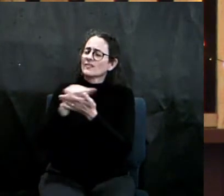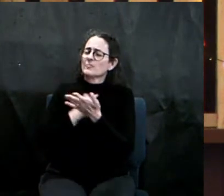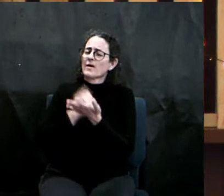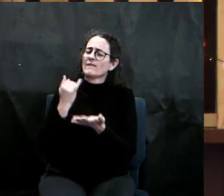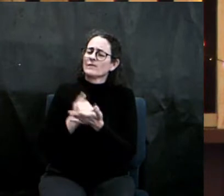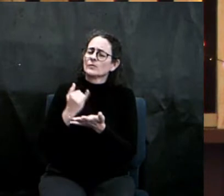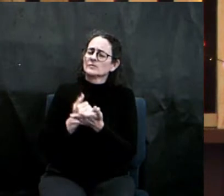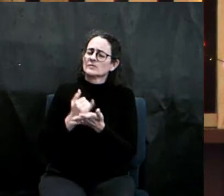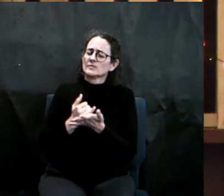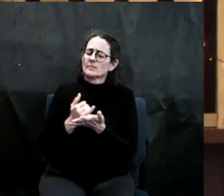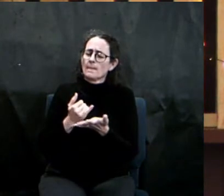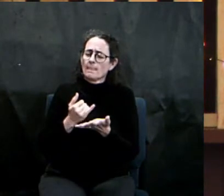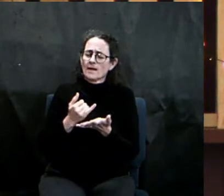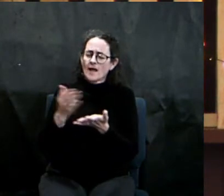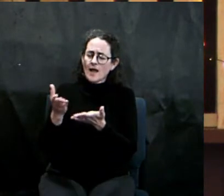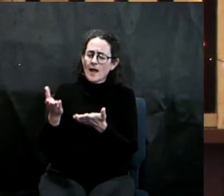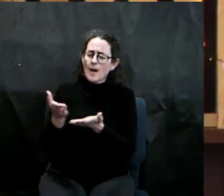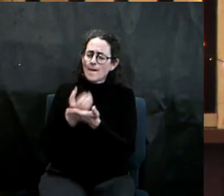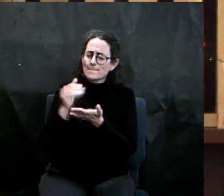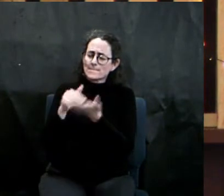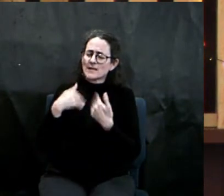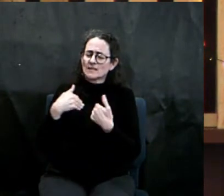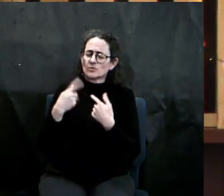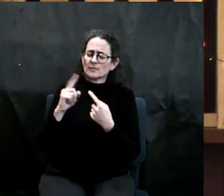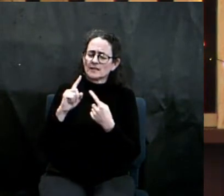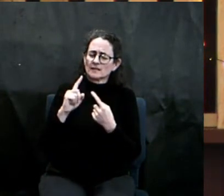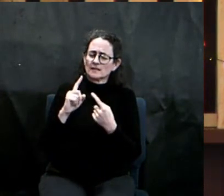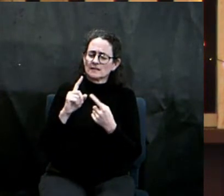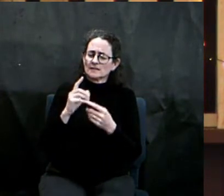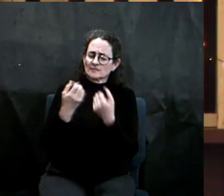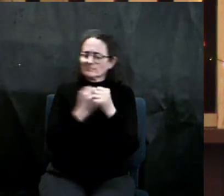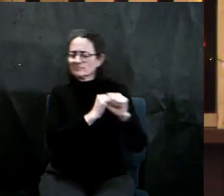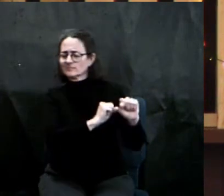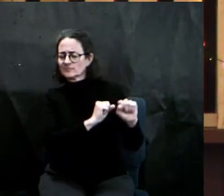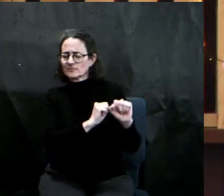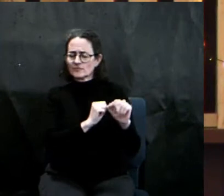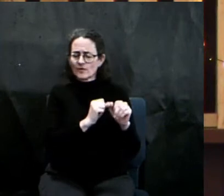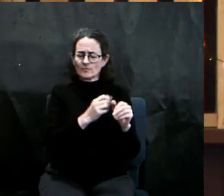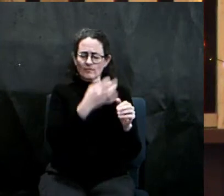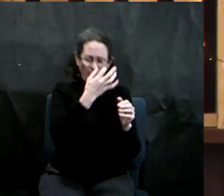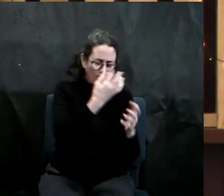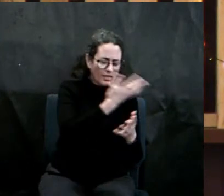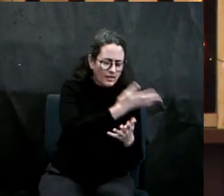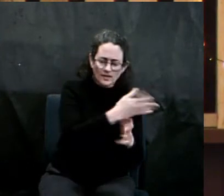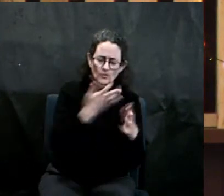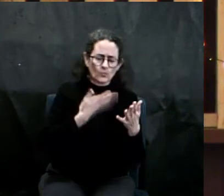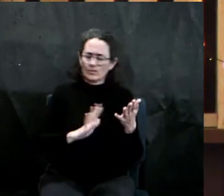from willful sins. May they not rule over me. Then I will be blameless, innocent of great transgression.